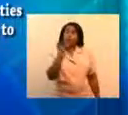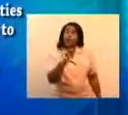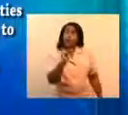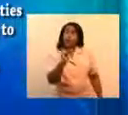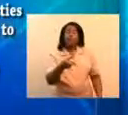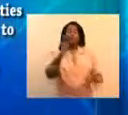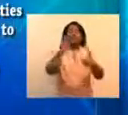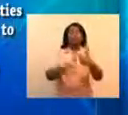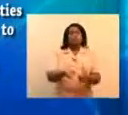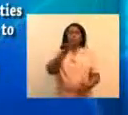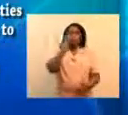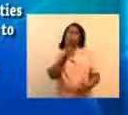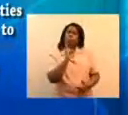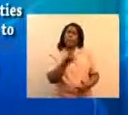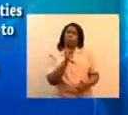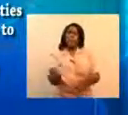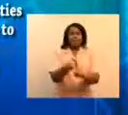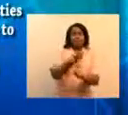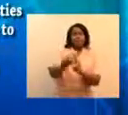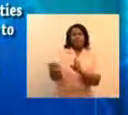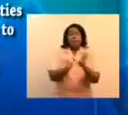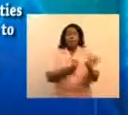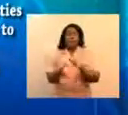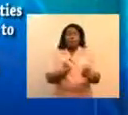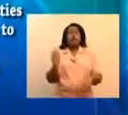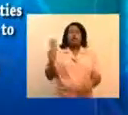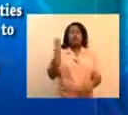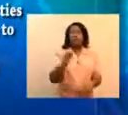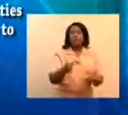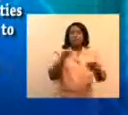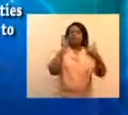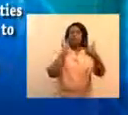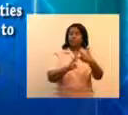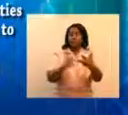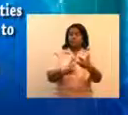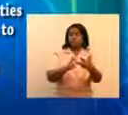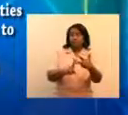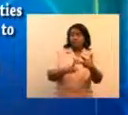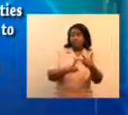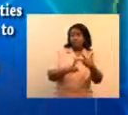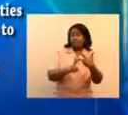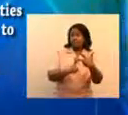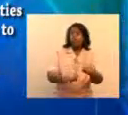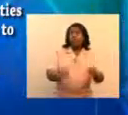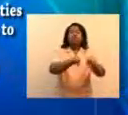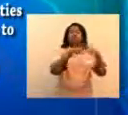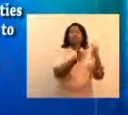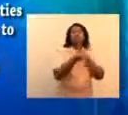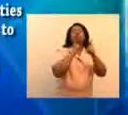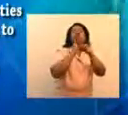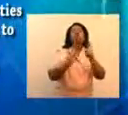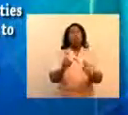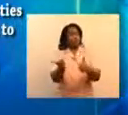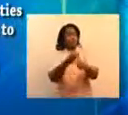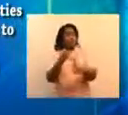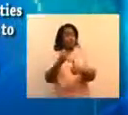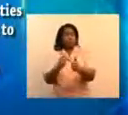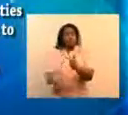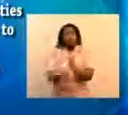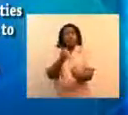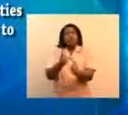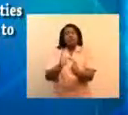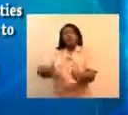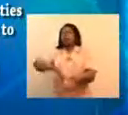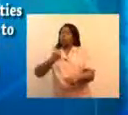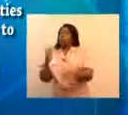behavior, the order in which parties will present their side to the other, and the use of cell phones